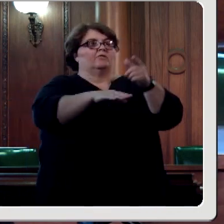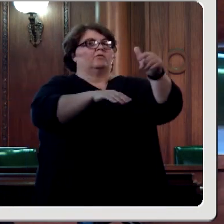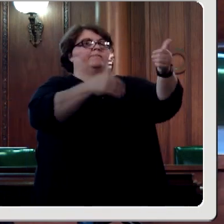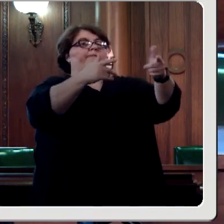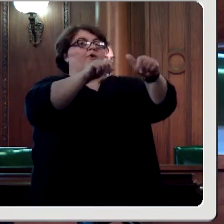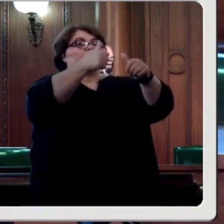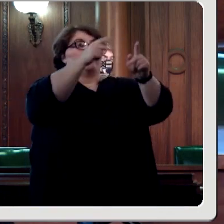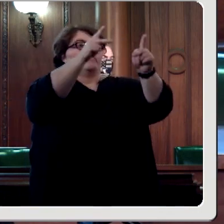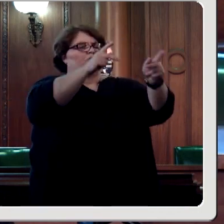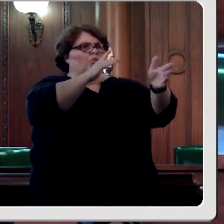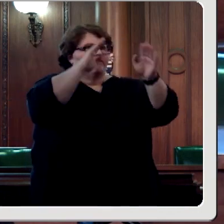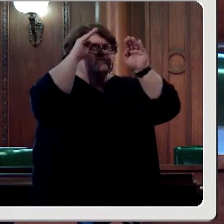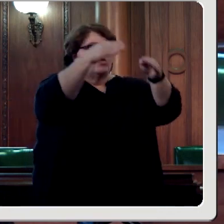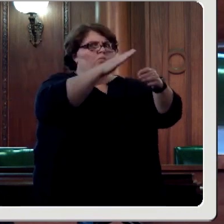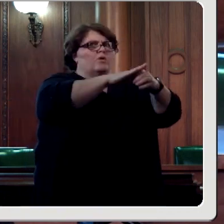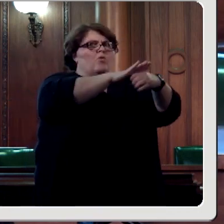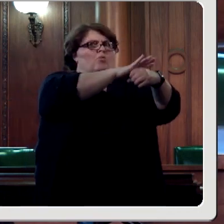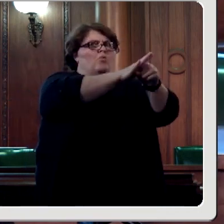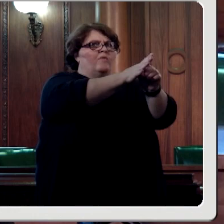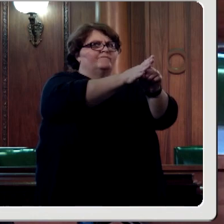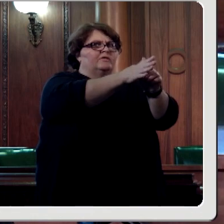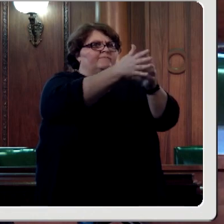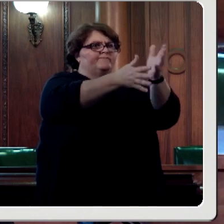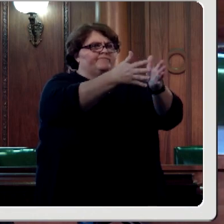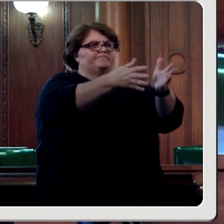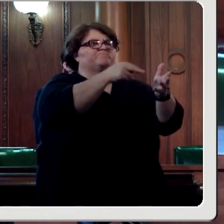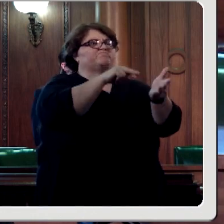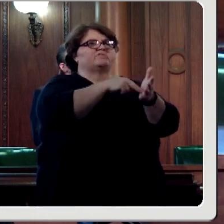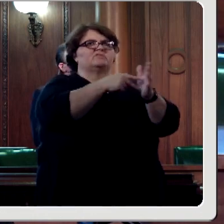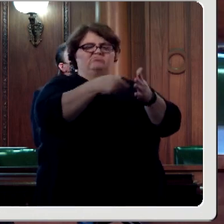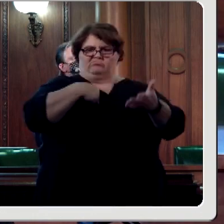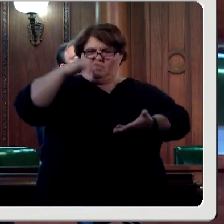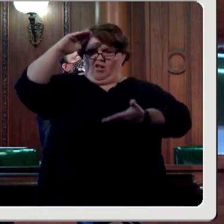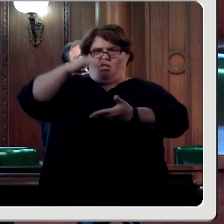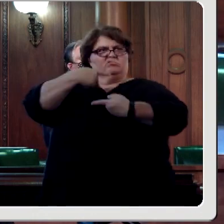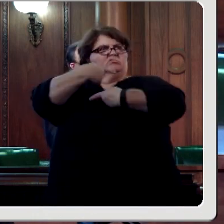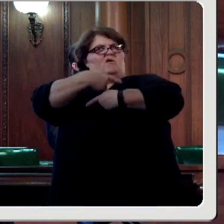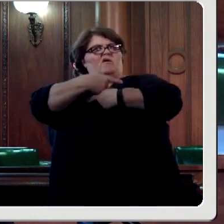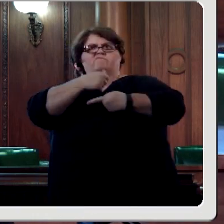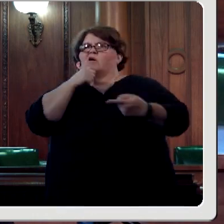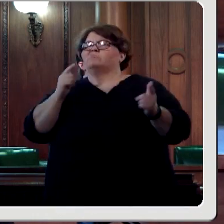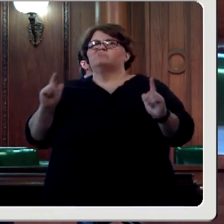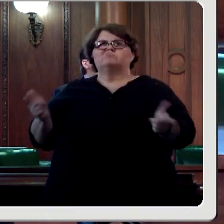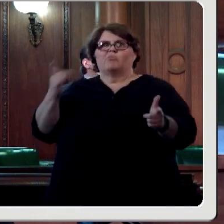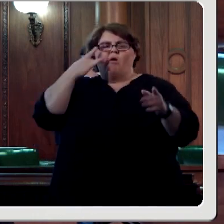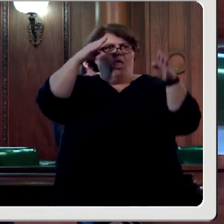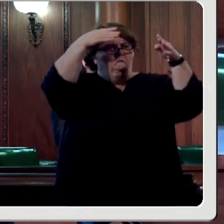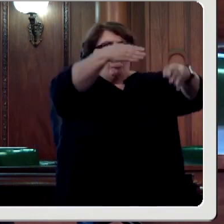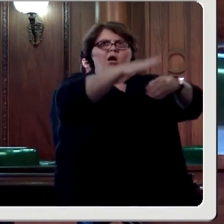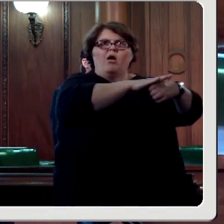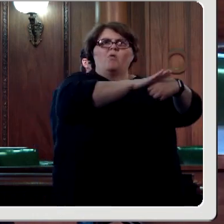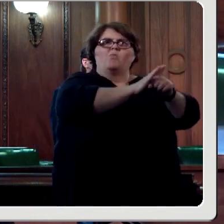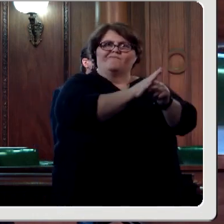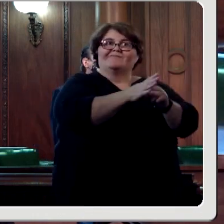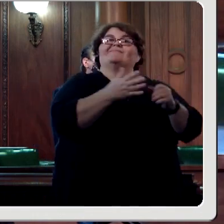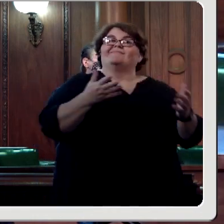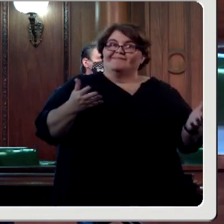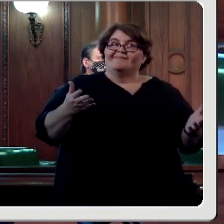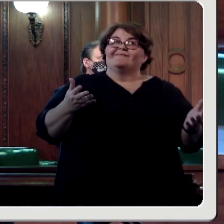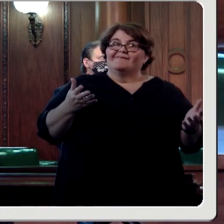to worsening suicide and overdose rates, another pandemic that we're addressing as a community and country.